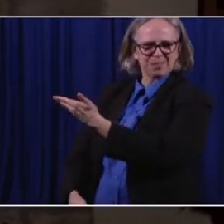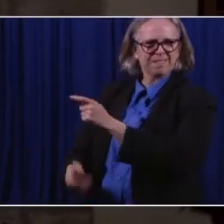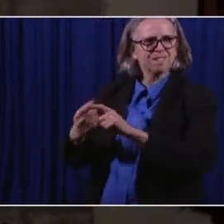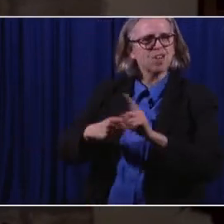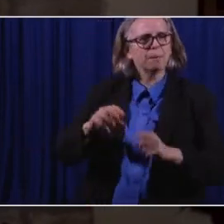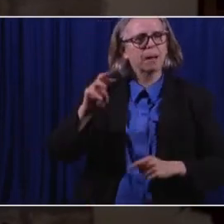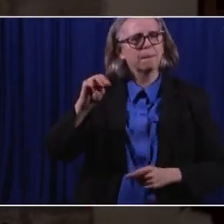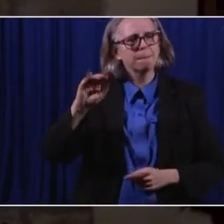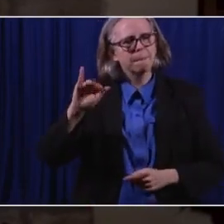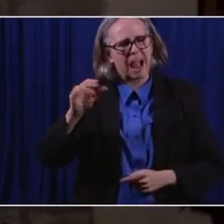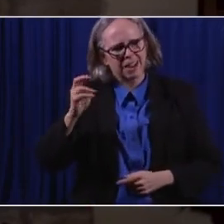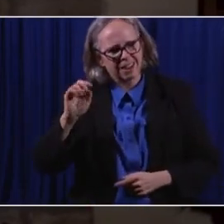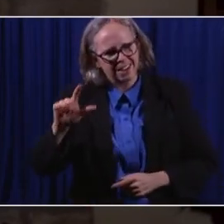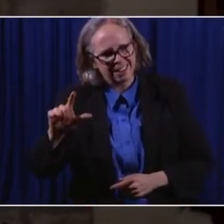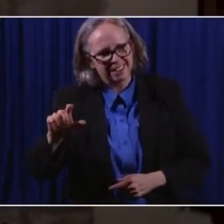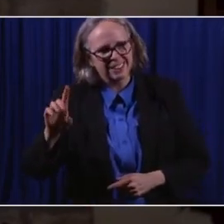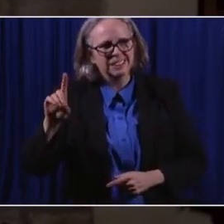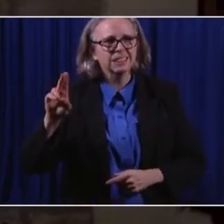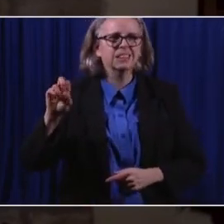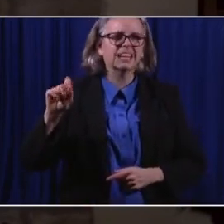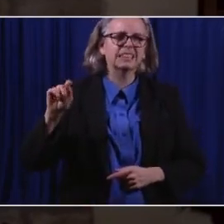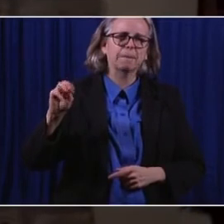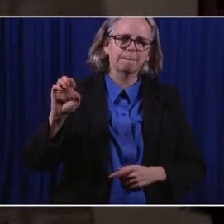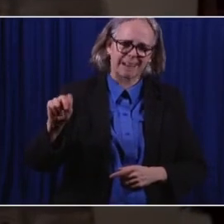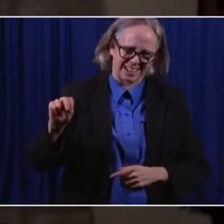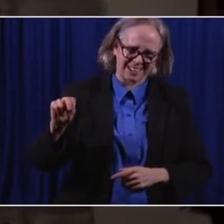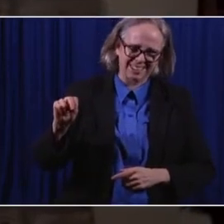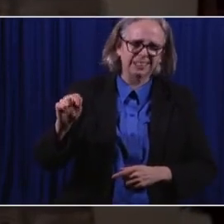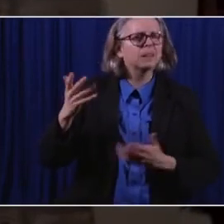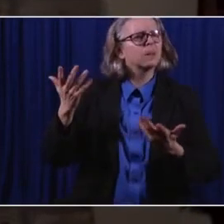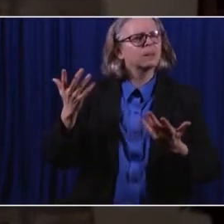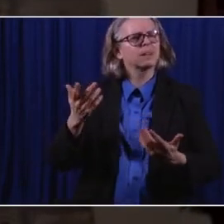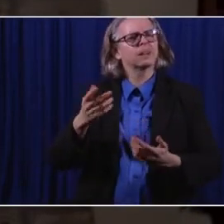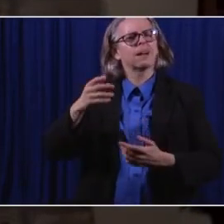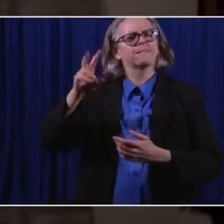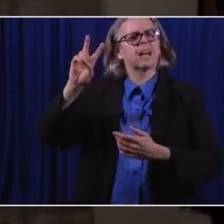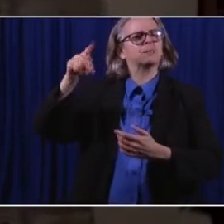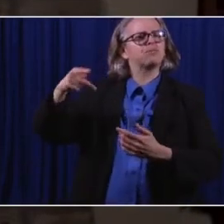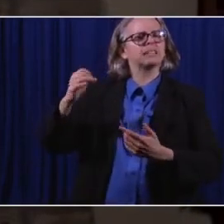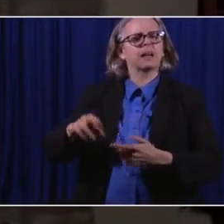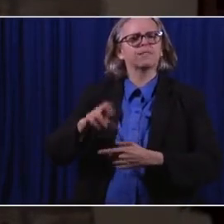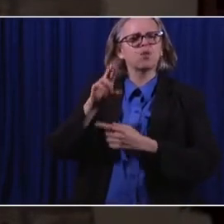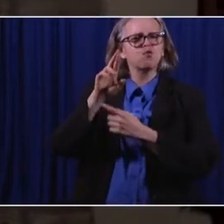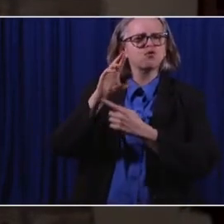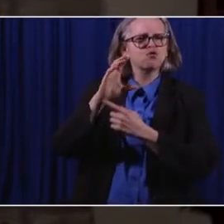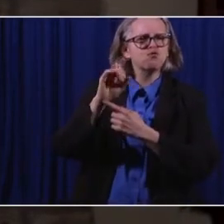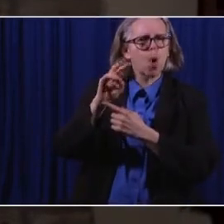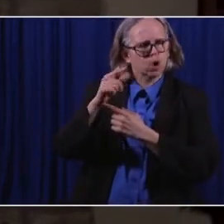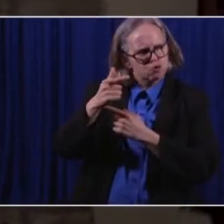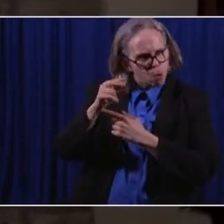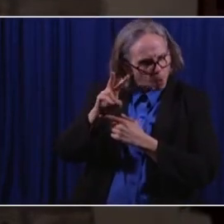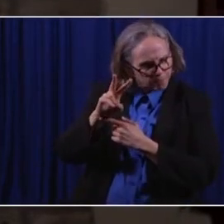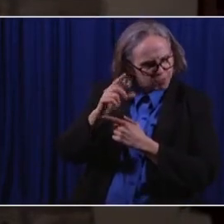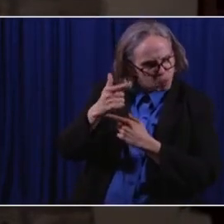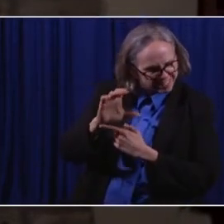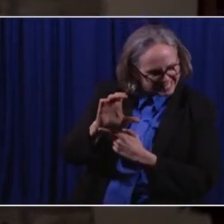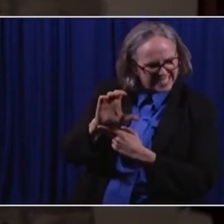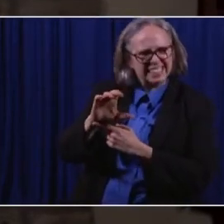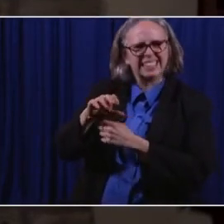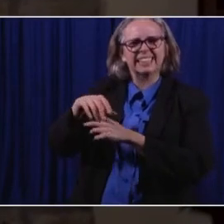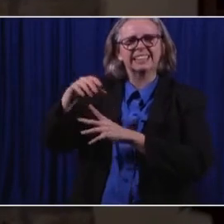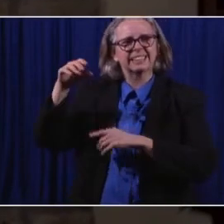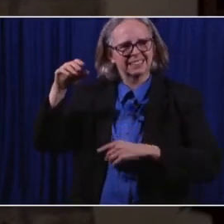Dustman. Michael is the vice president of the Grove City High School Band Boosters. The video is from the Brook Park Middle School Band in Grove